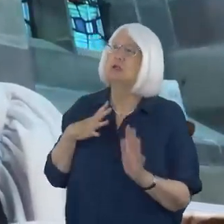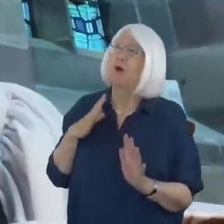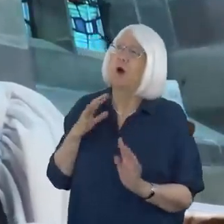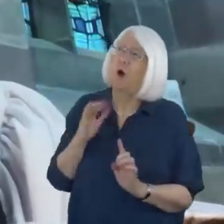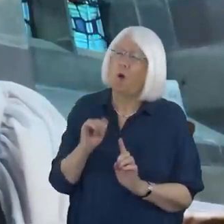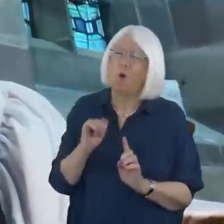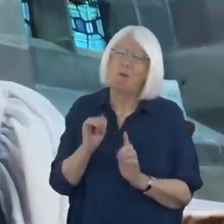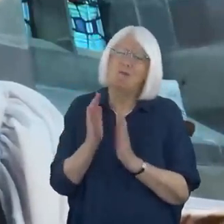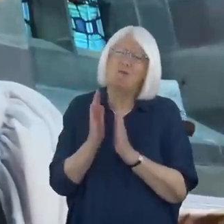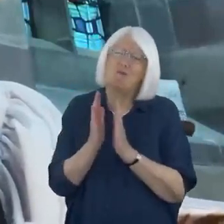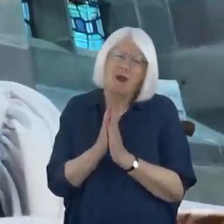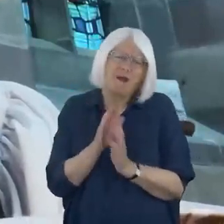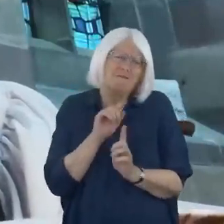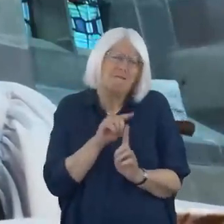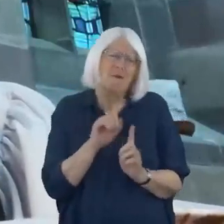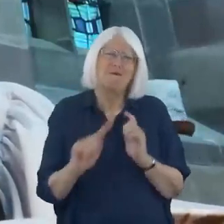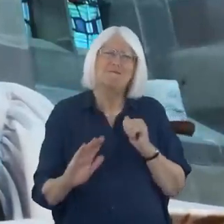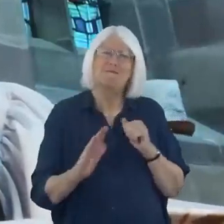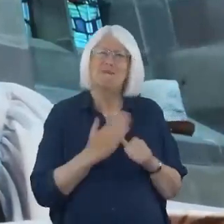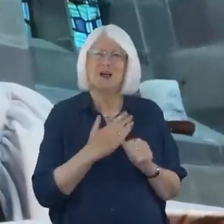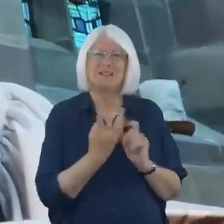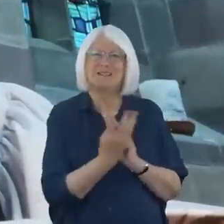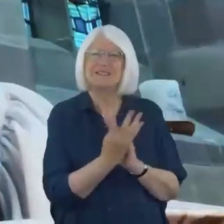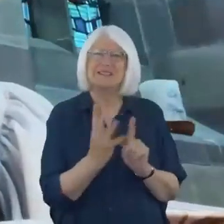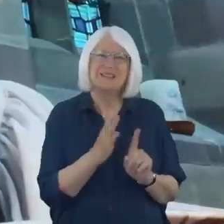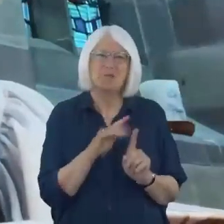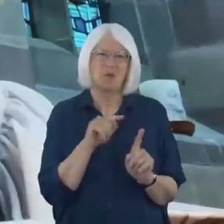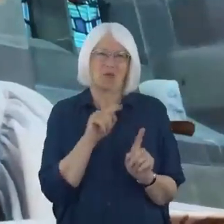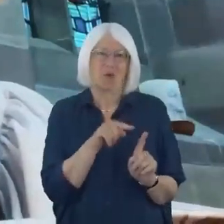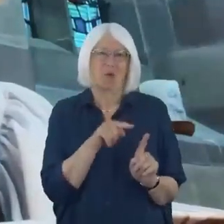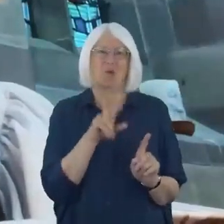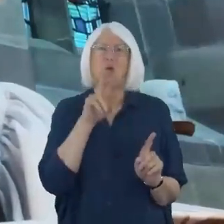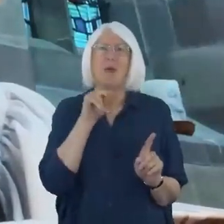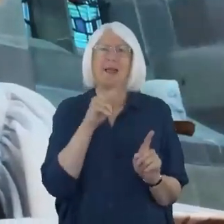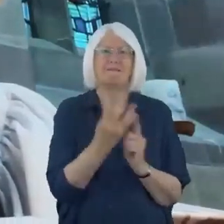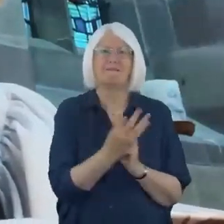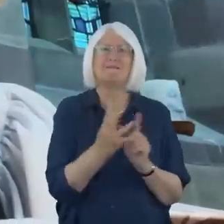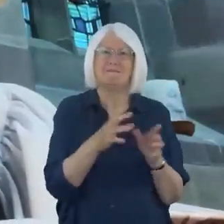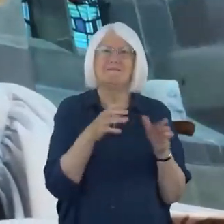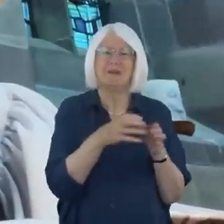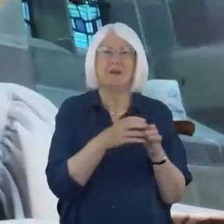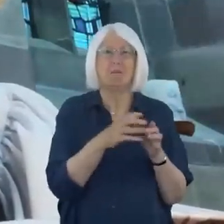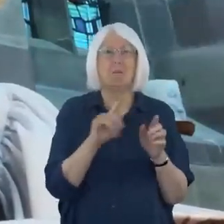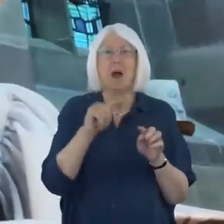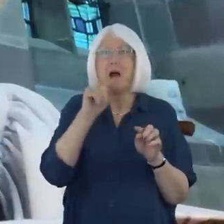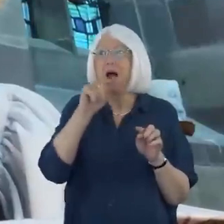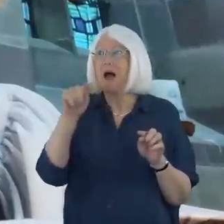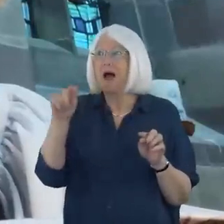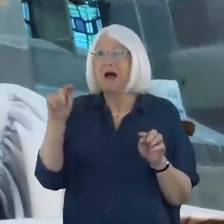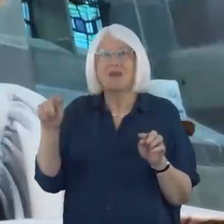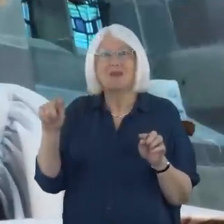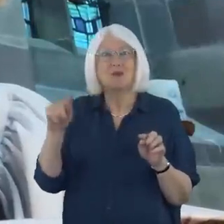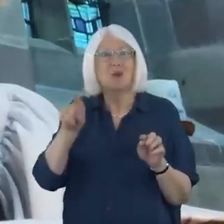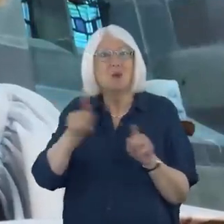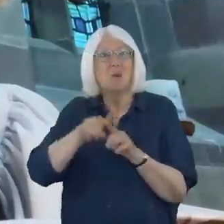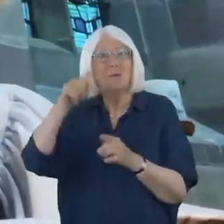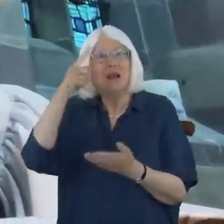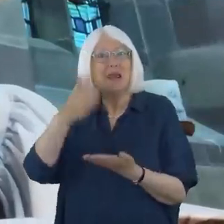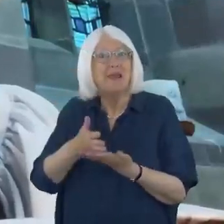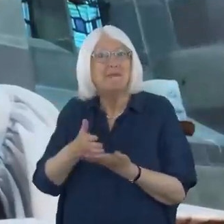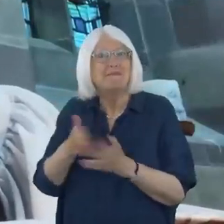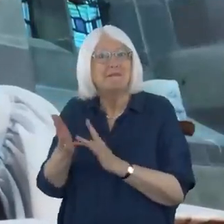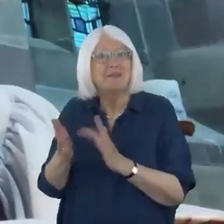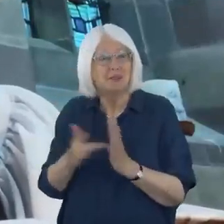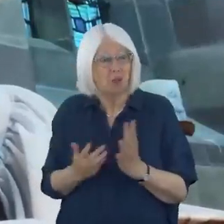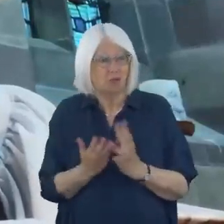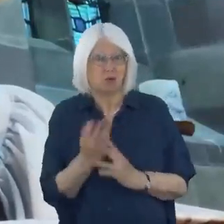prayer for those his first disciples, but for all of those who will come after them and believe in